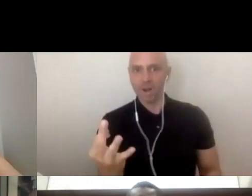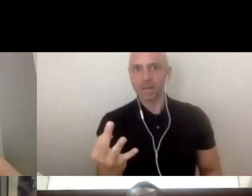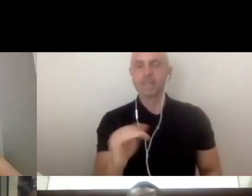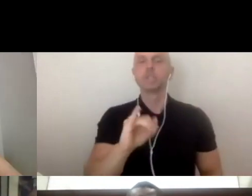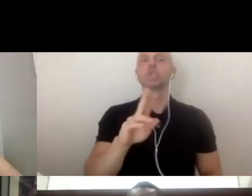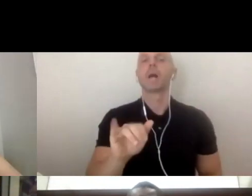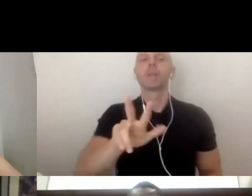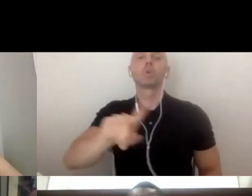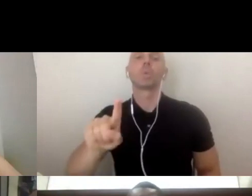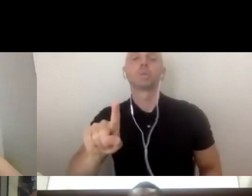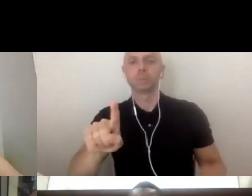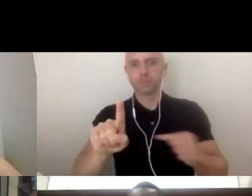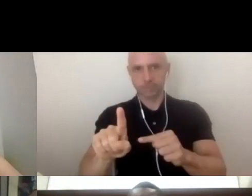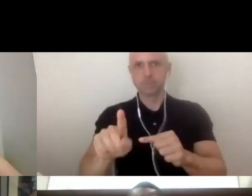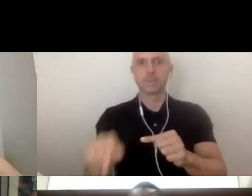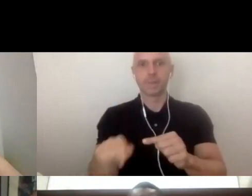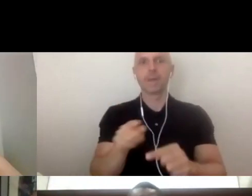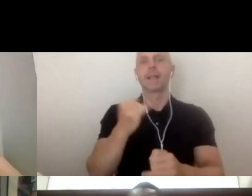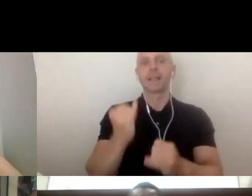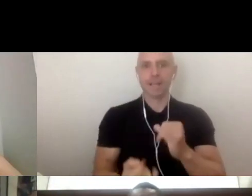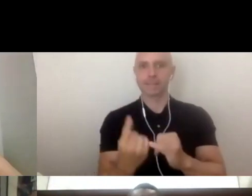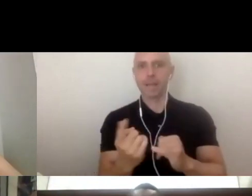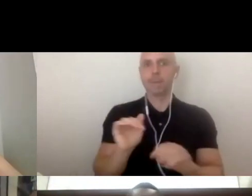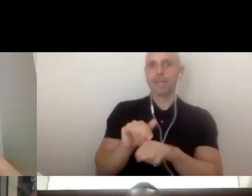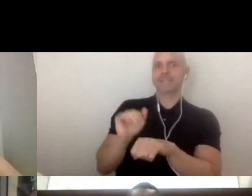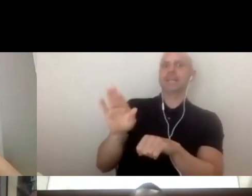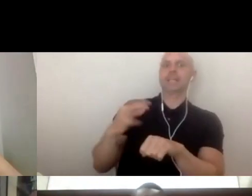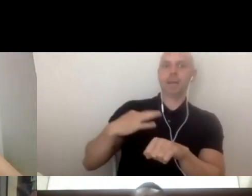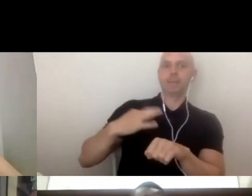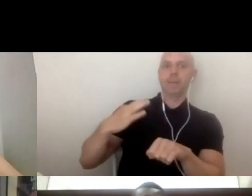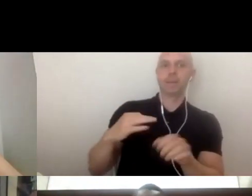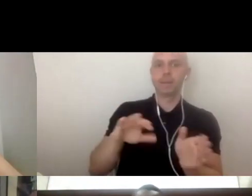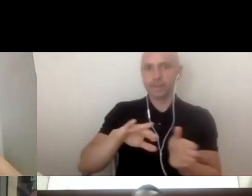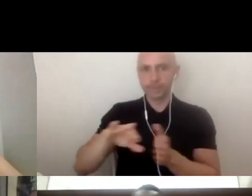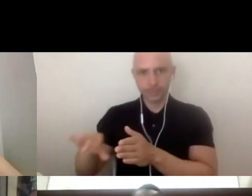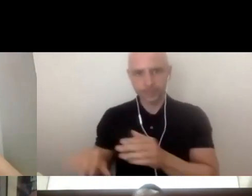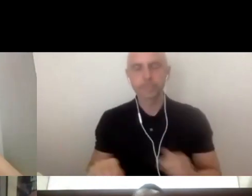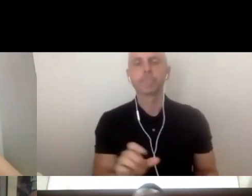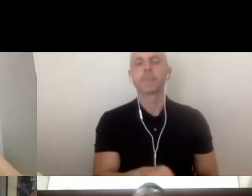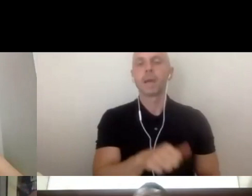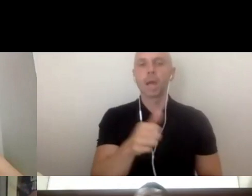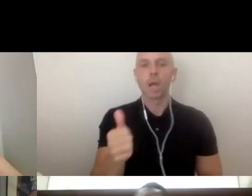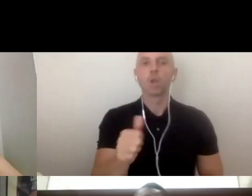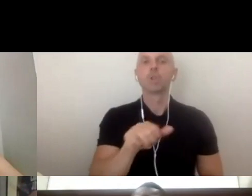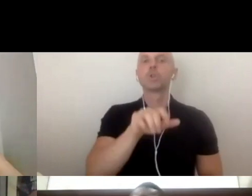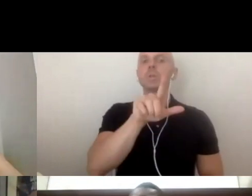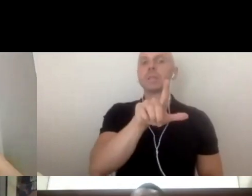next week, the live music venues who applied to be included in the Creative Co-locations Facilities Property Tax